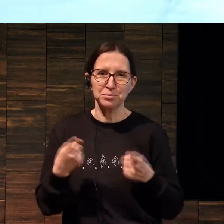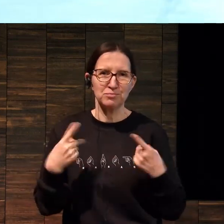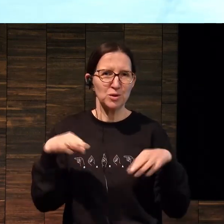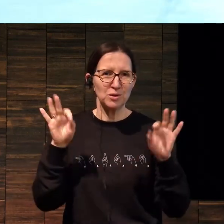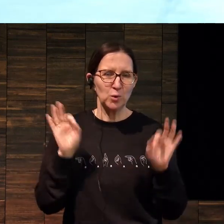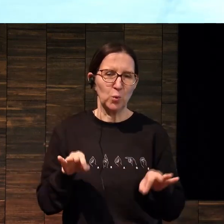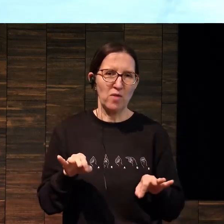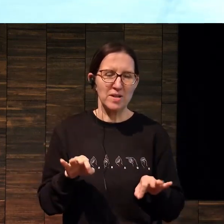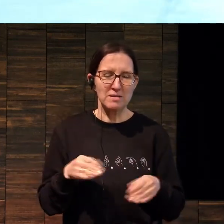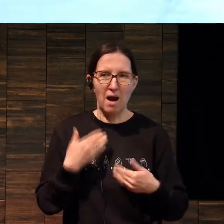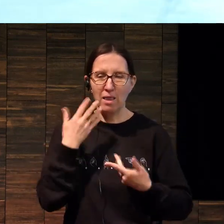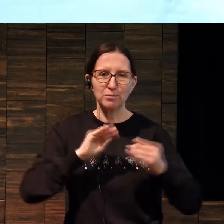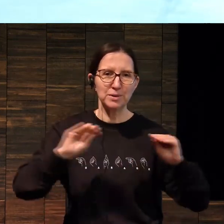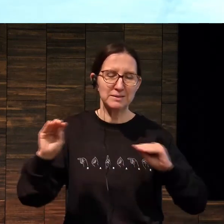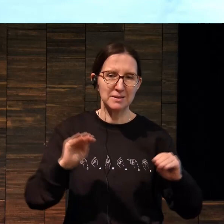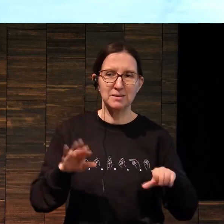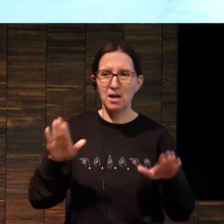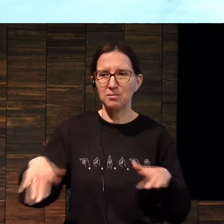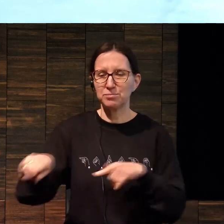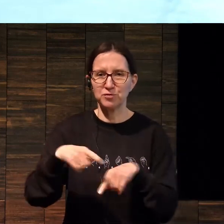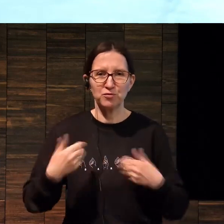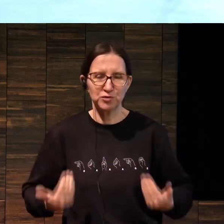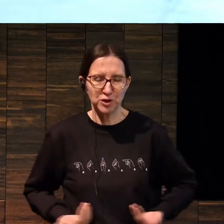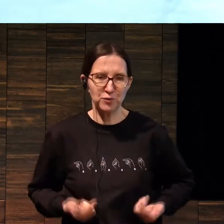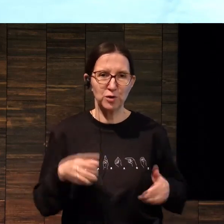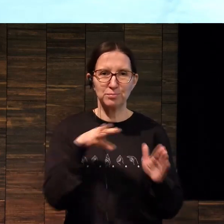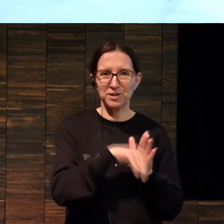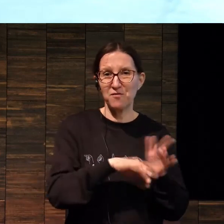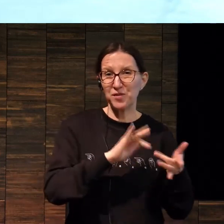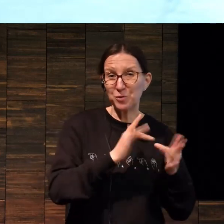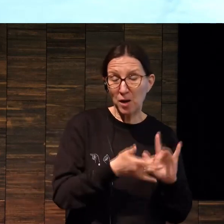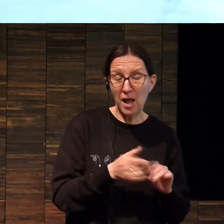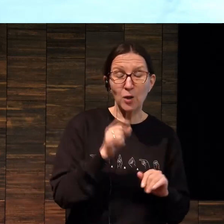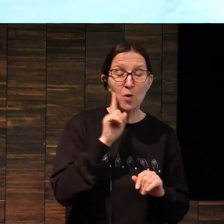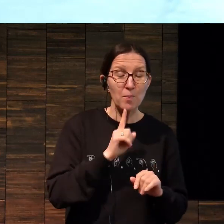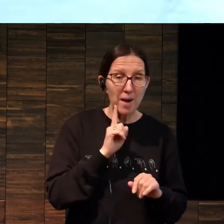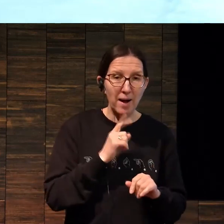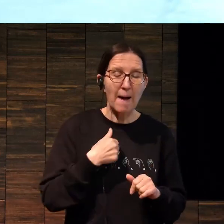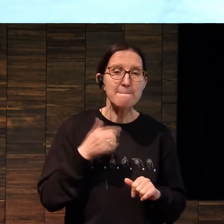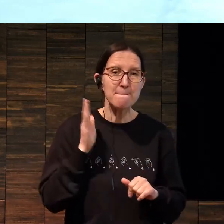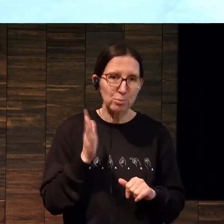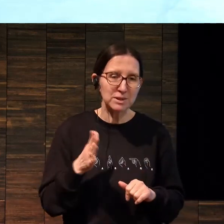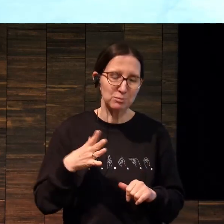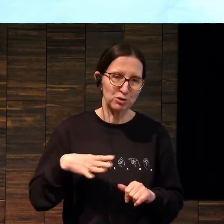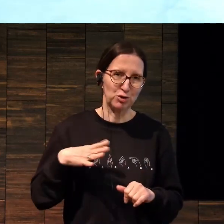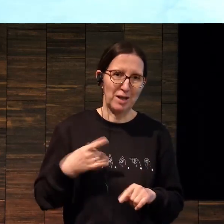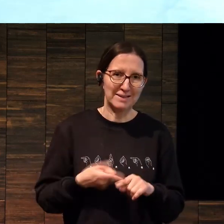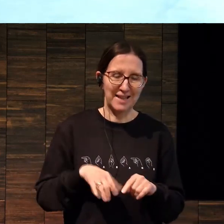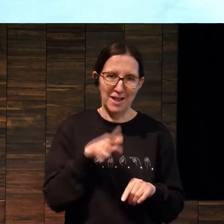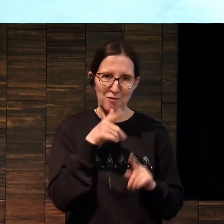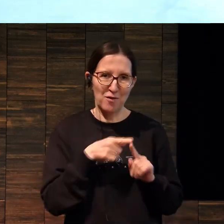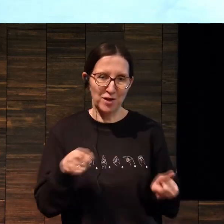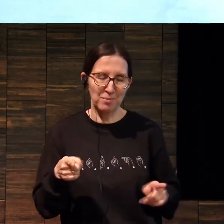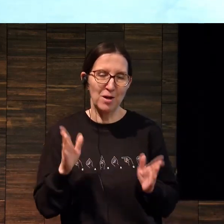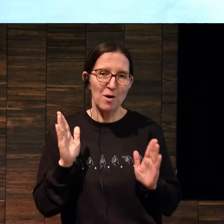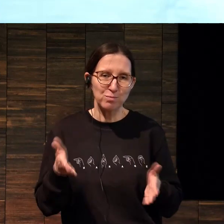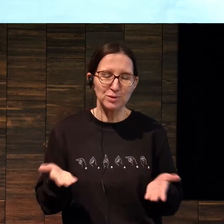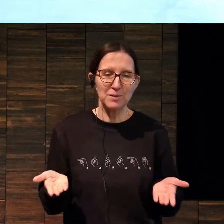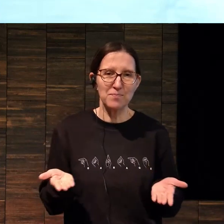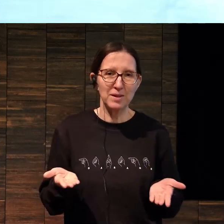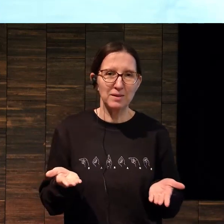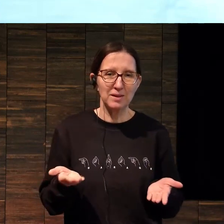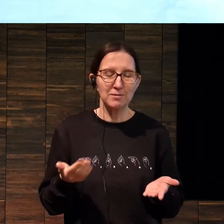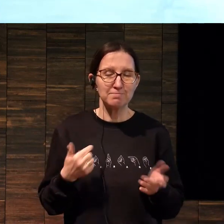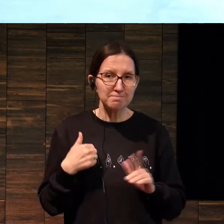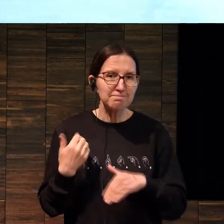making universal design from scratch and adapting the old design. Maybe in the future we will be making everything accessible from scratch, but this